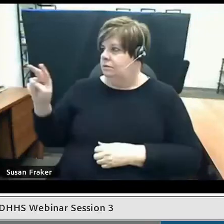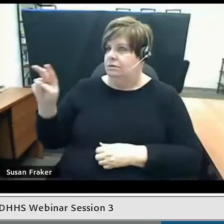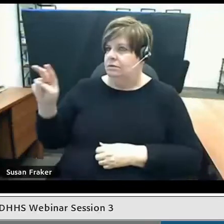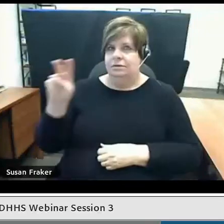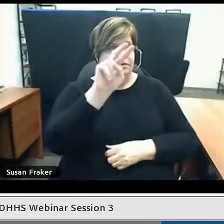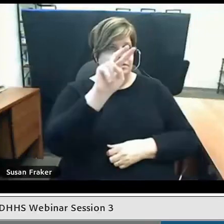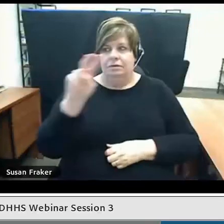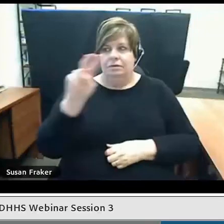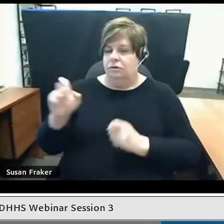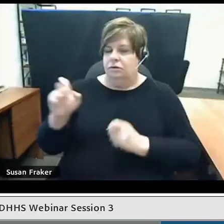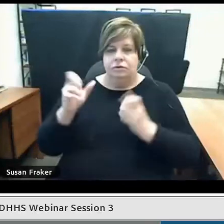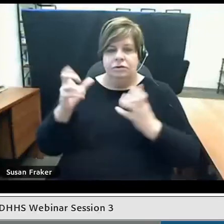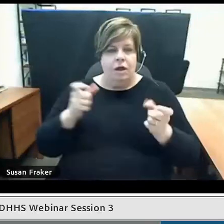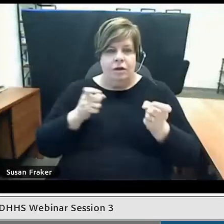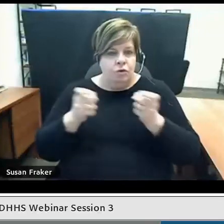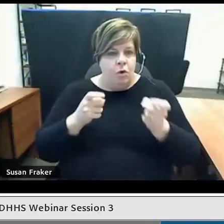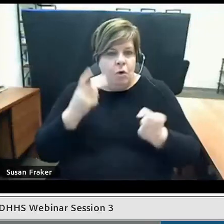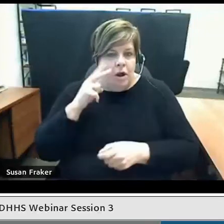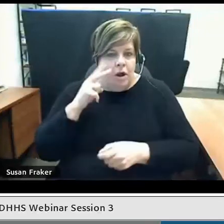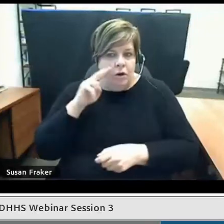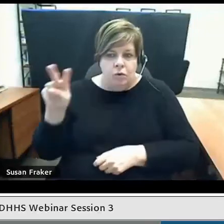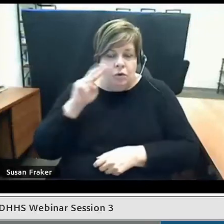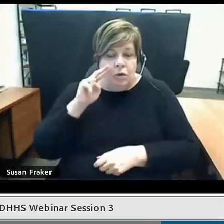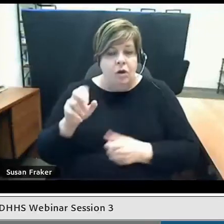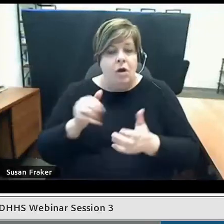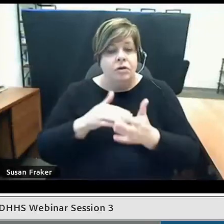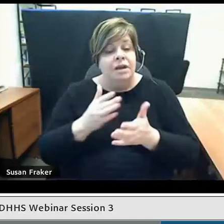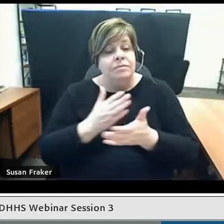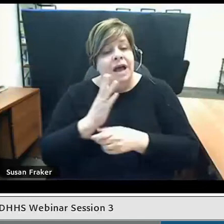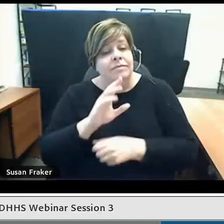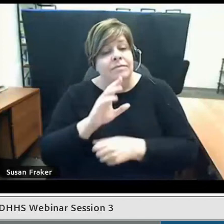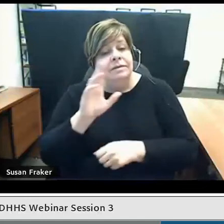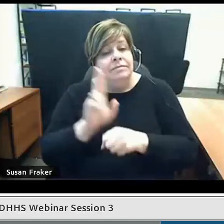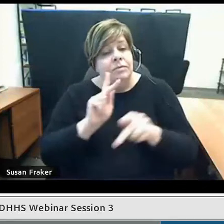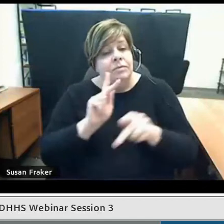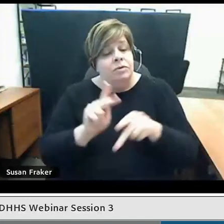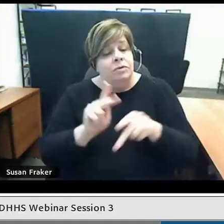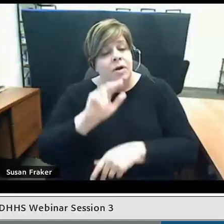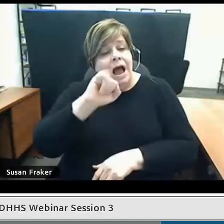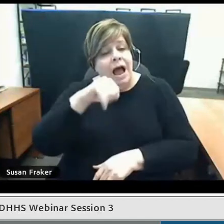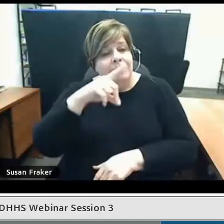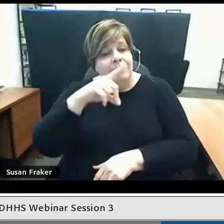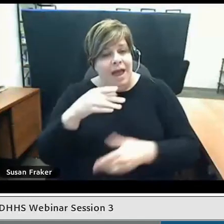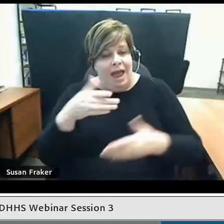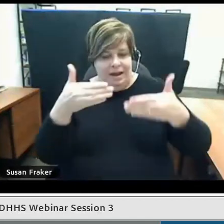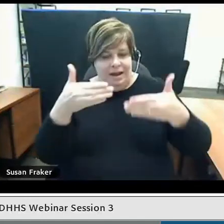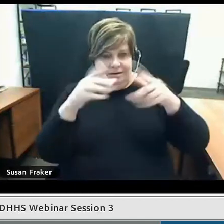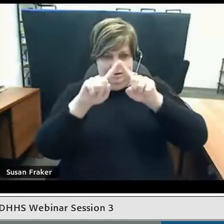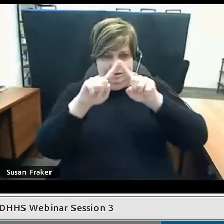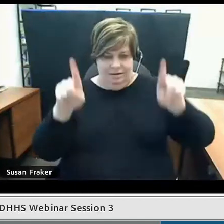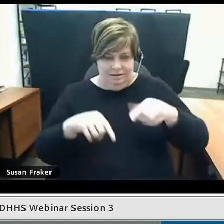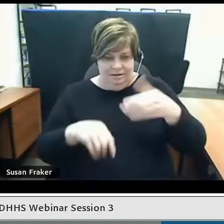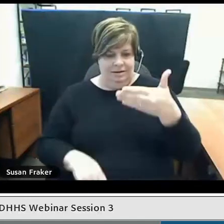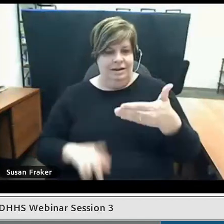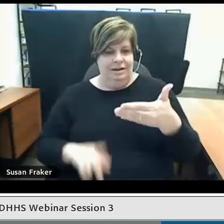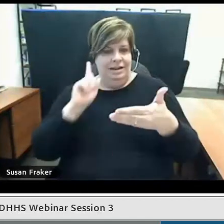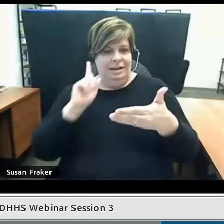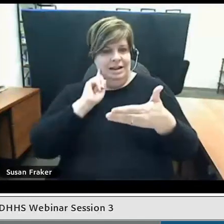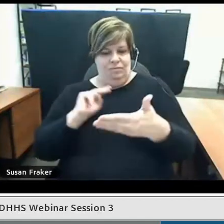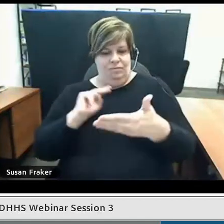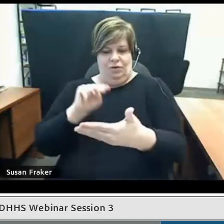control. Often, people use an iPad. So you have a very small object that the deaf person is looking